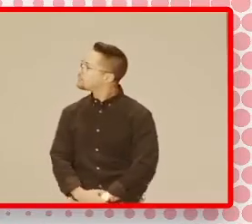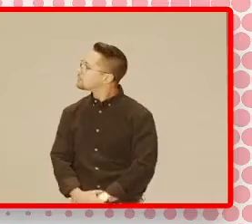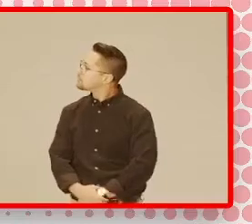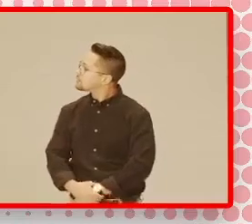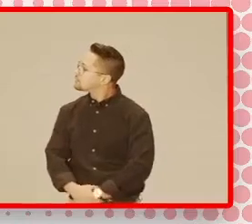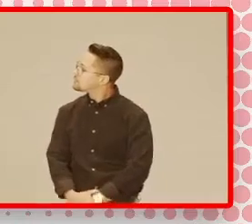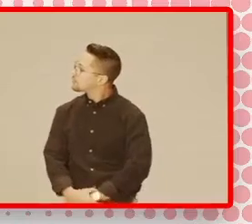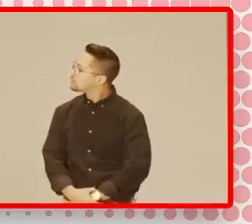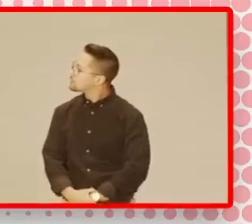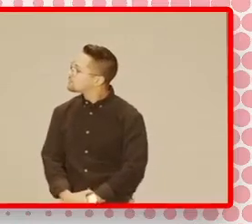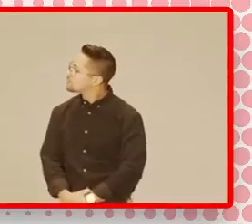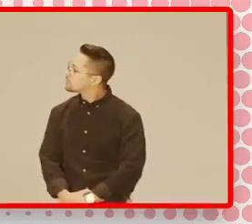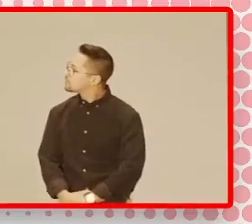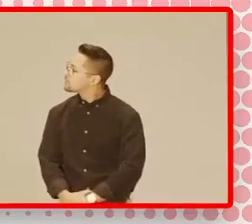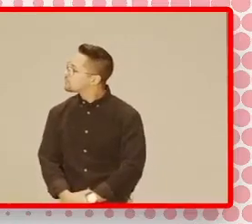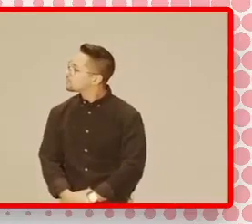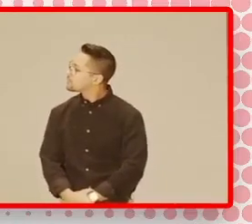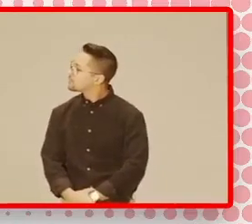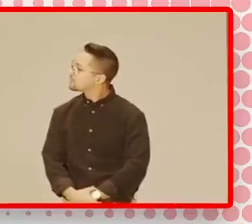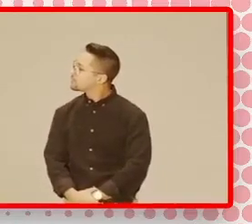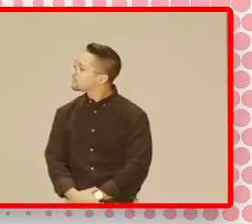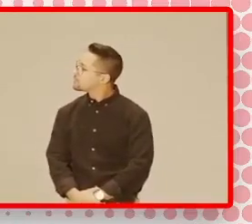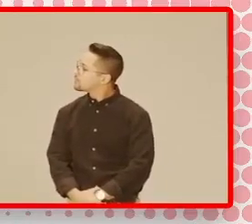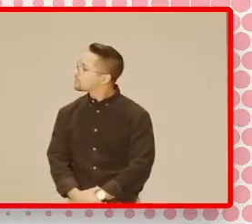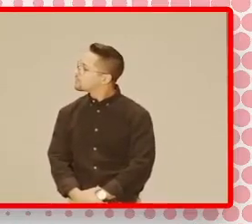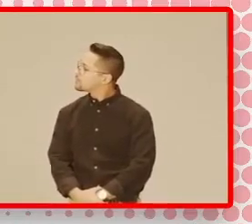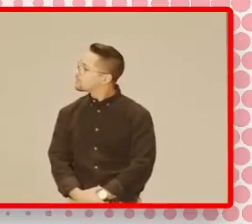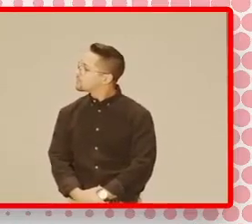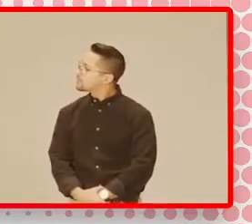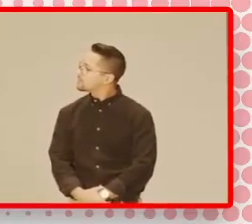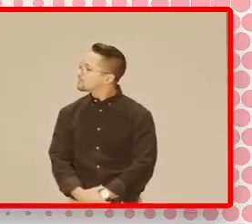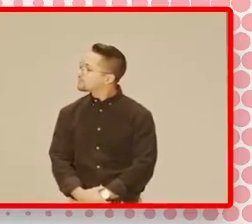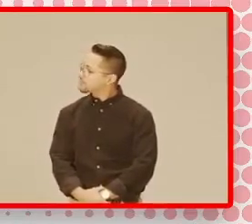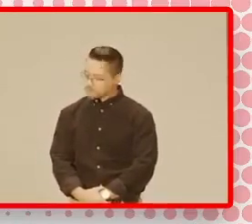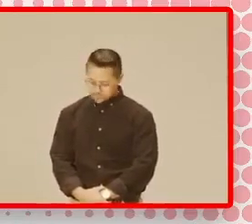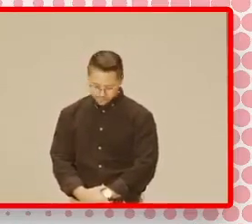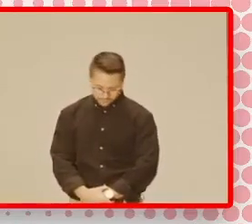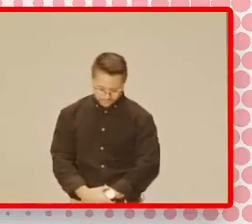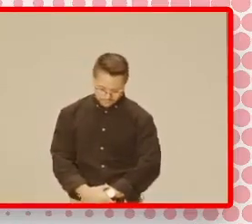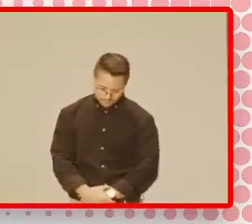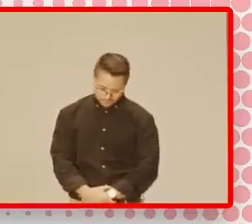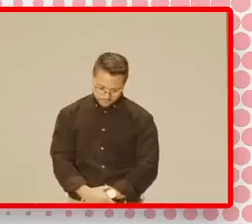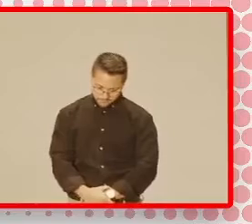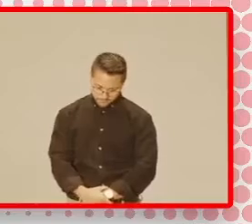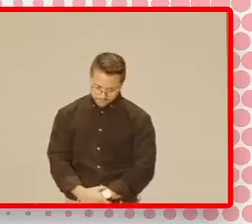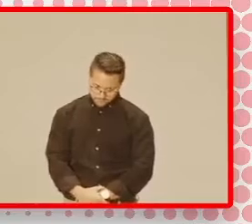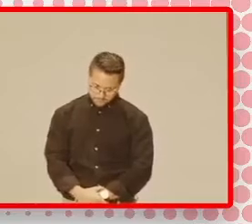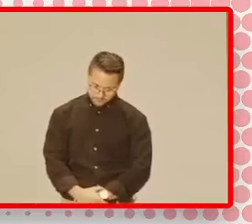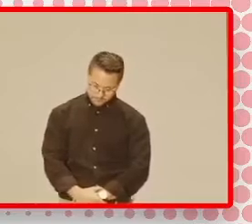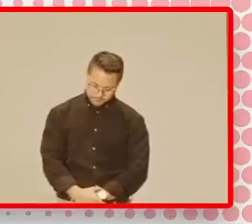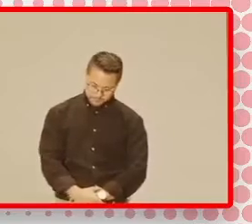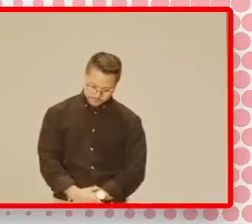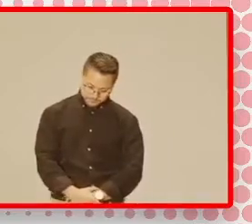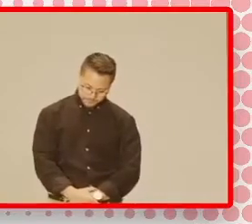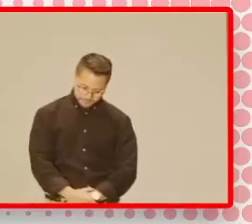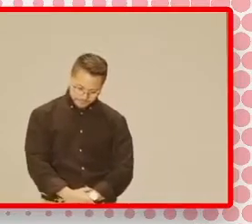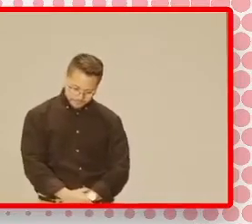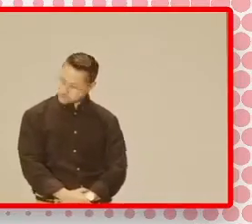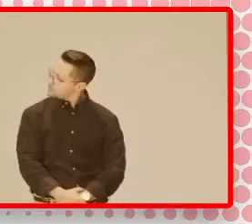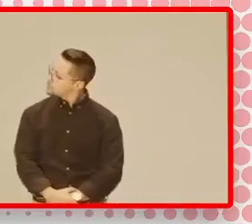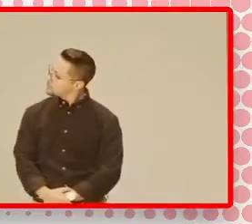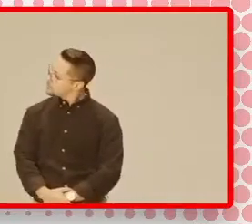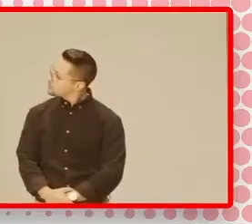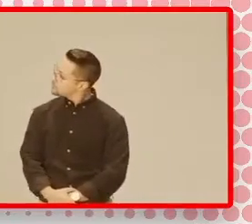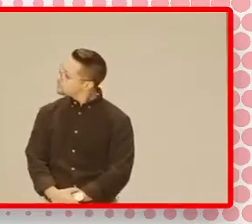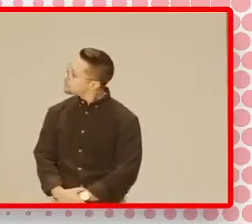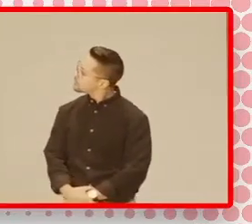But if I could not win, let's be brave in each other. Those are the words that